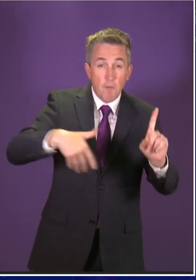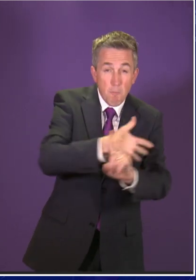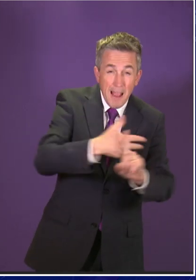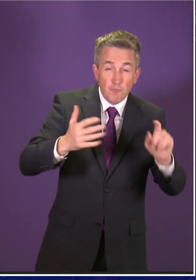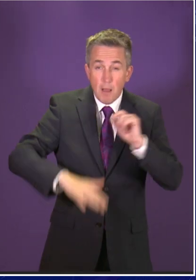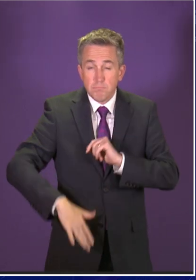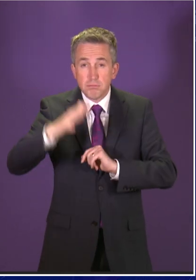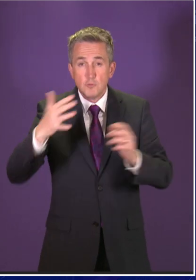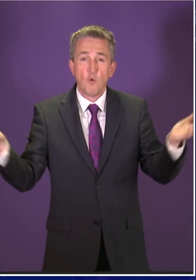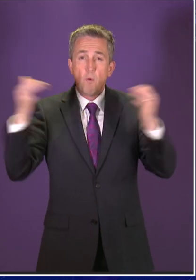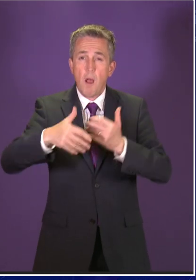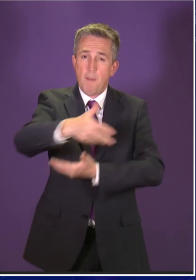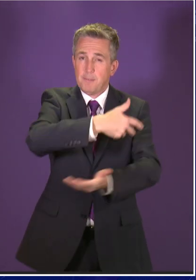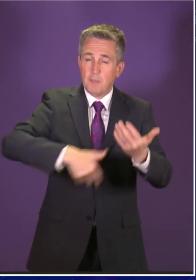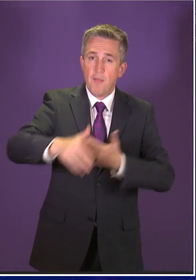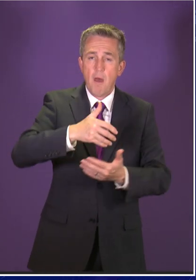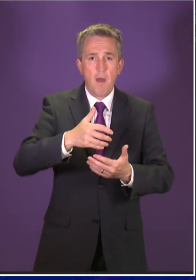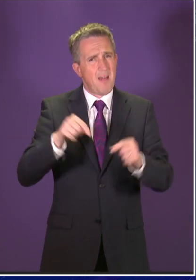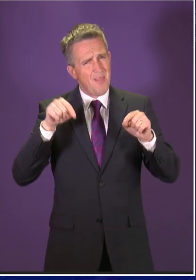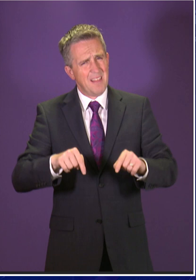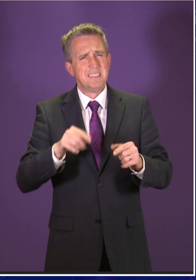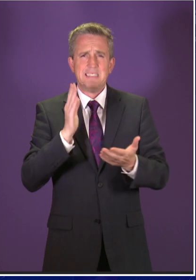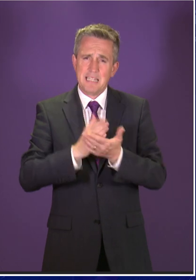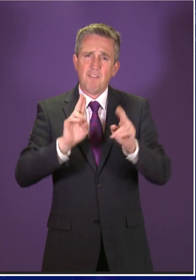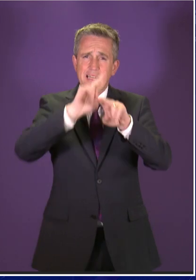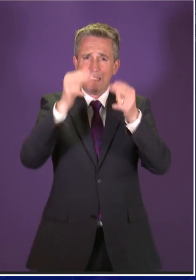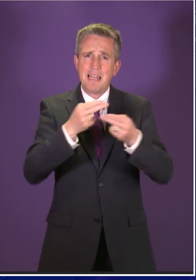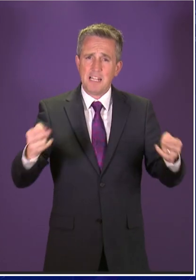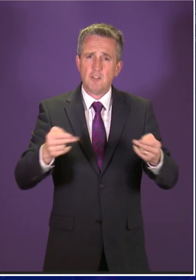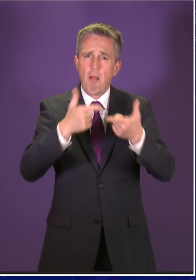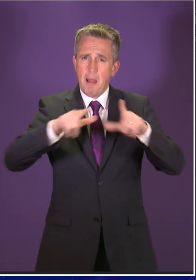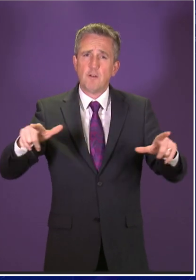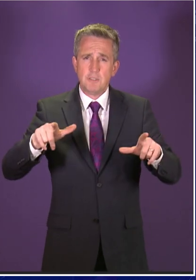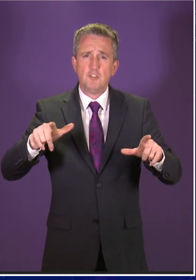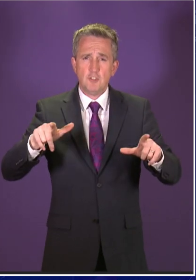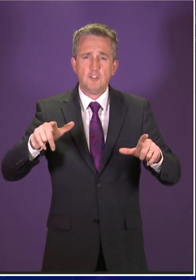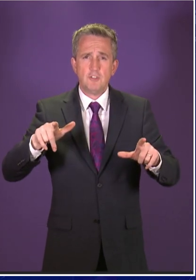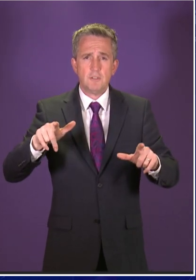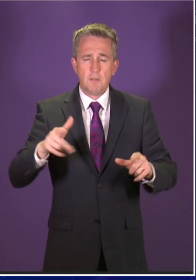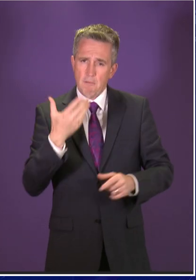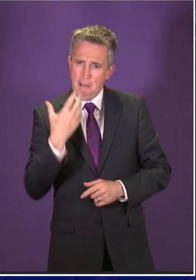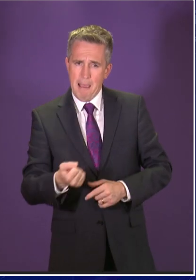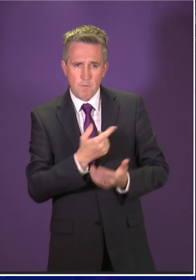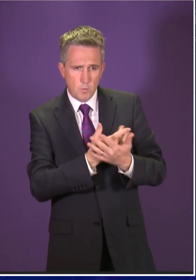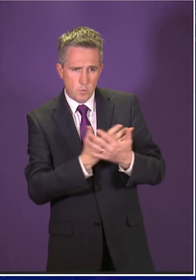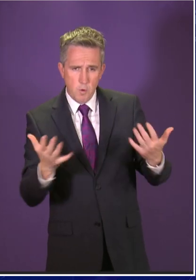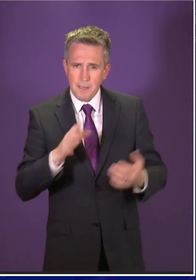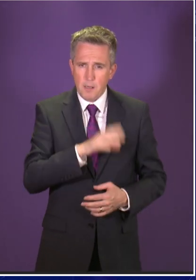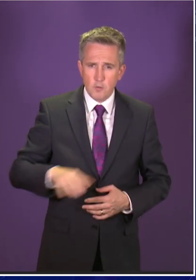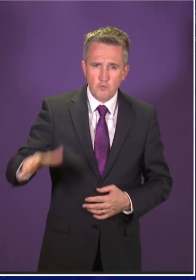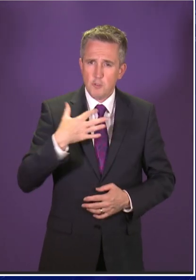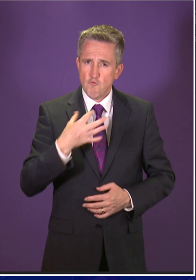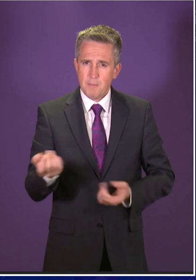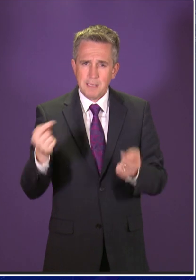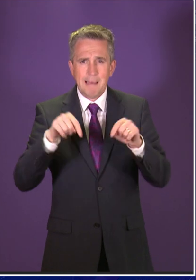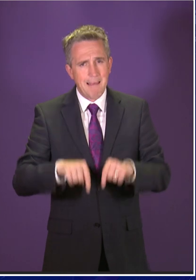backgrounds. It truly is an international language, as we can see in the huge range of nations represented by